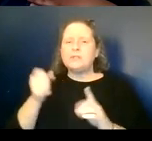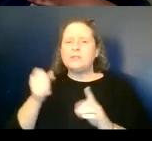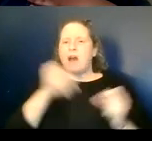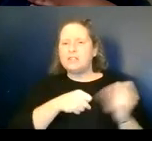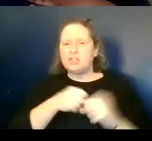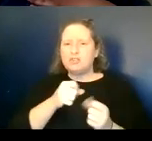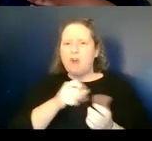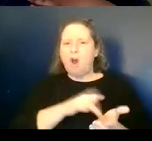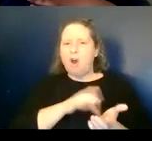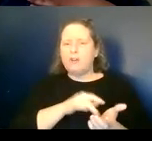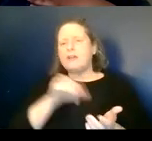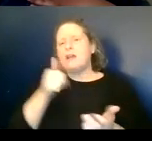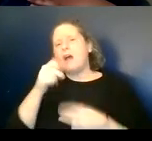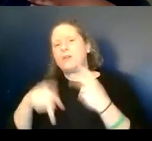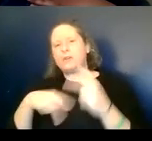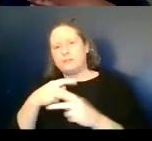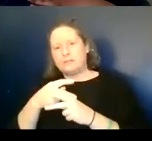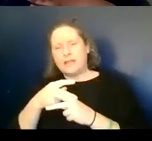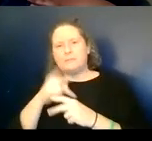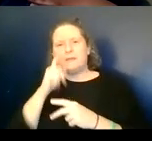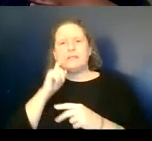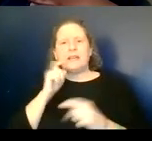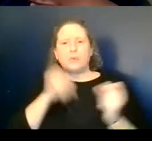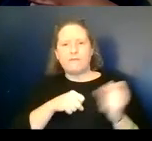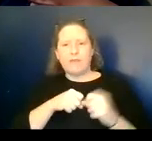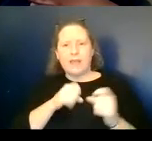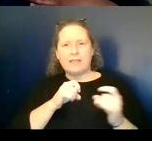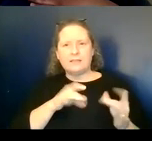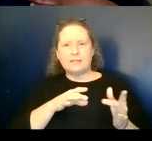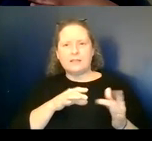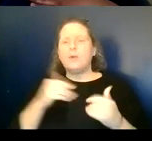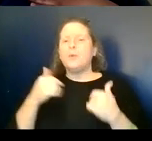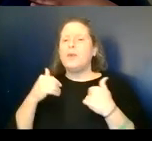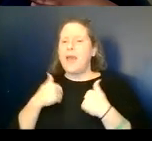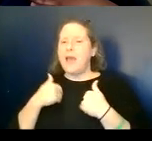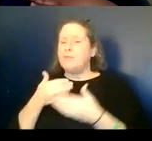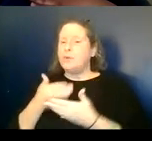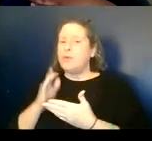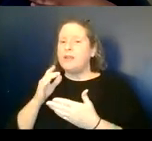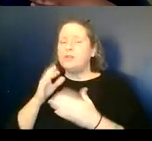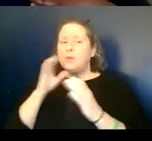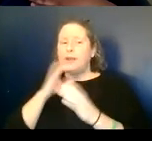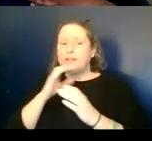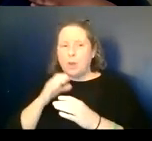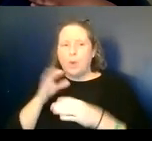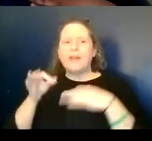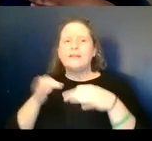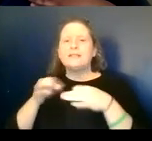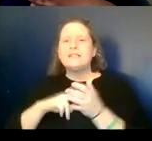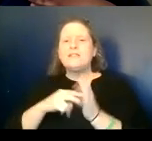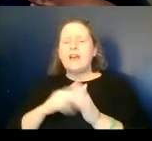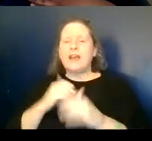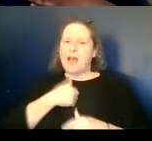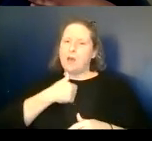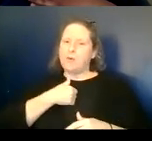have the right to explore and define our own sexuality, our sexual